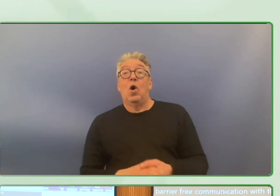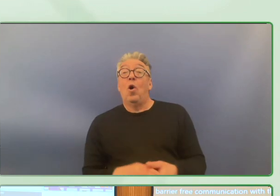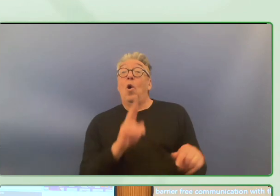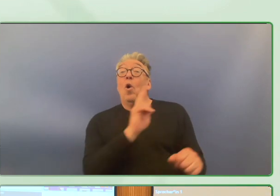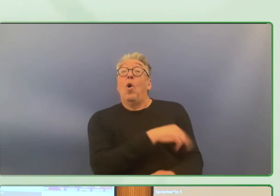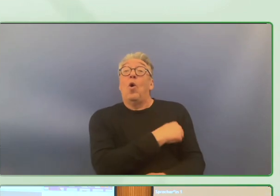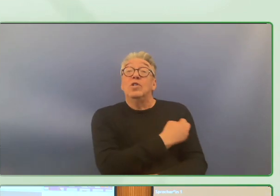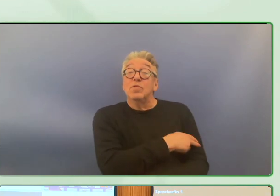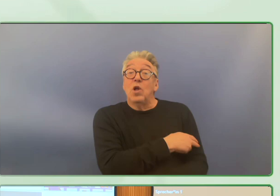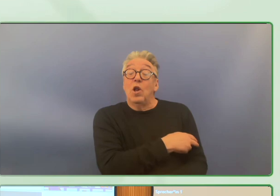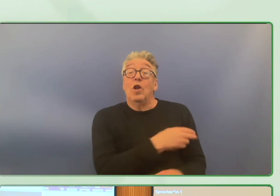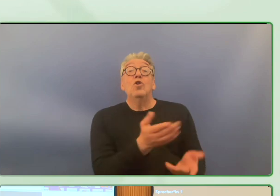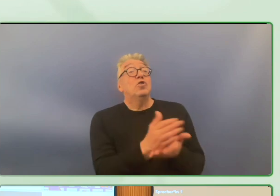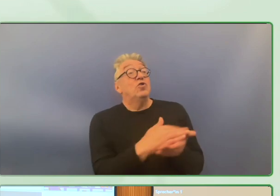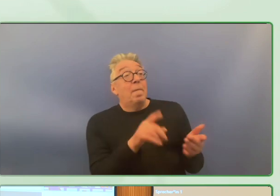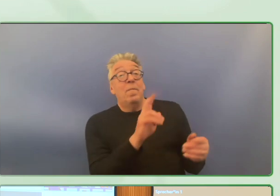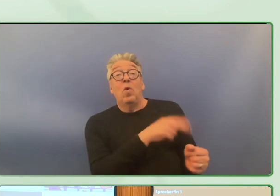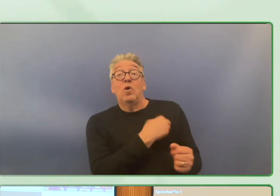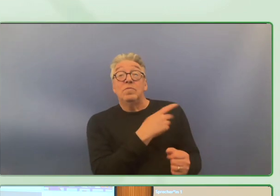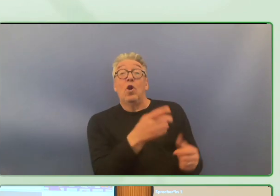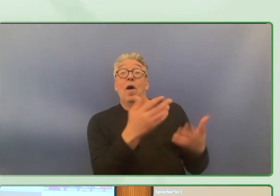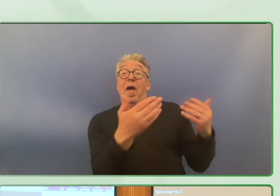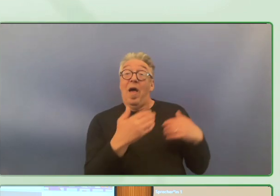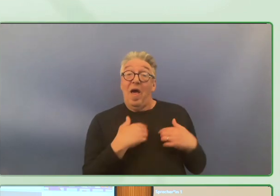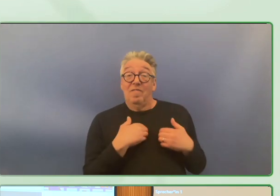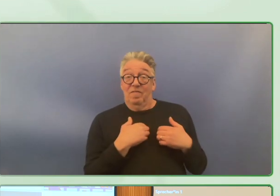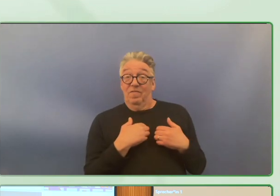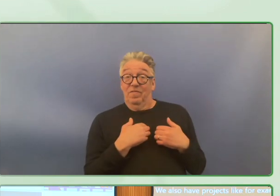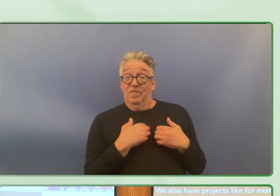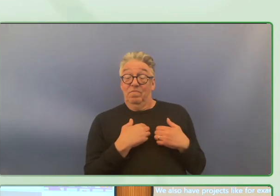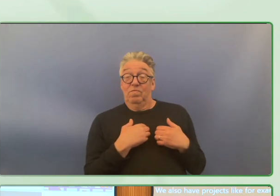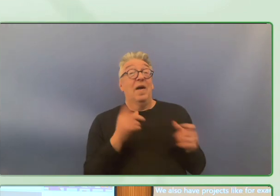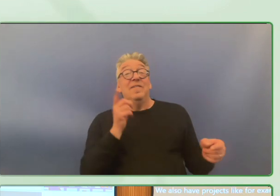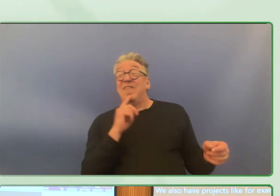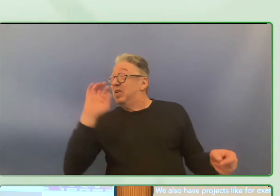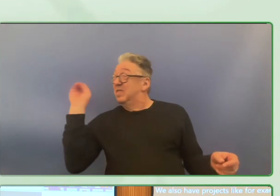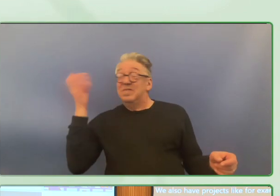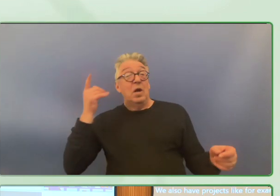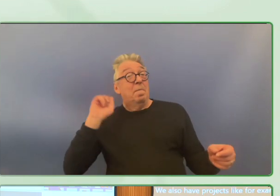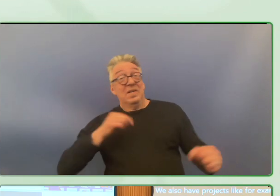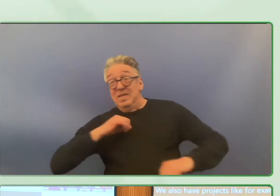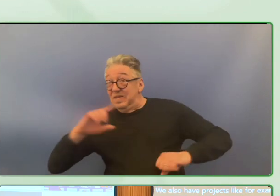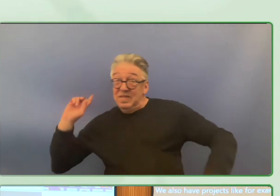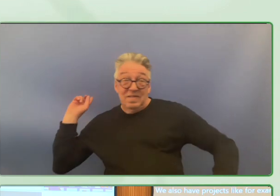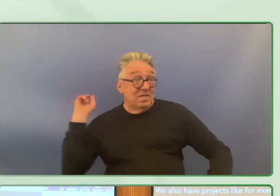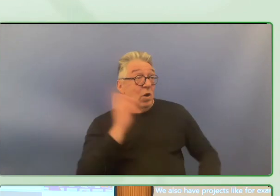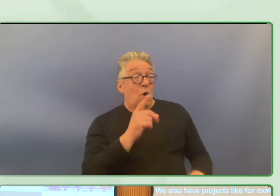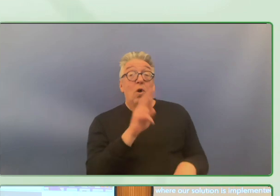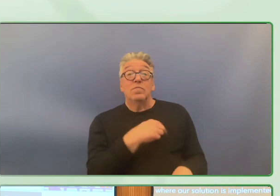is implemented in hospitals, and if the deaf is in emergency and need to go to the hospital and don't have the